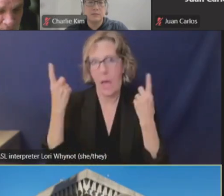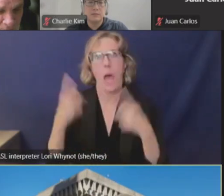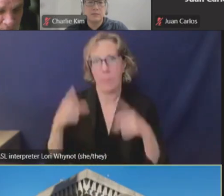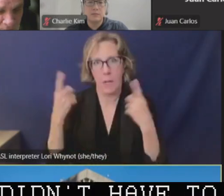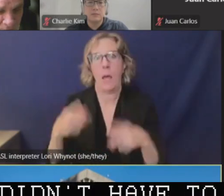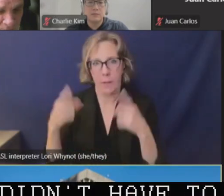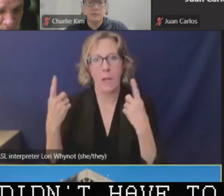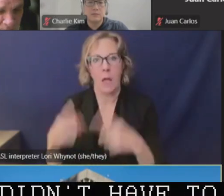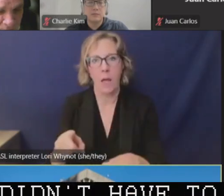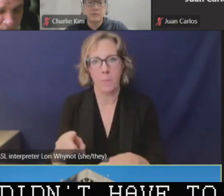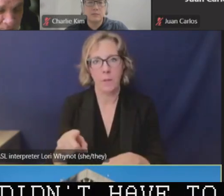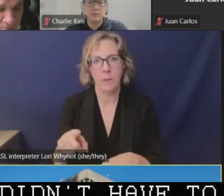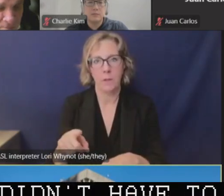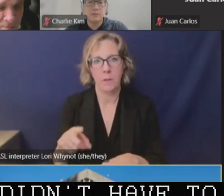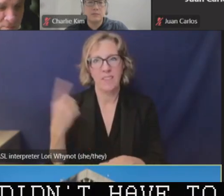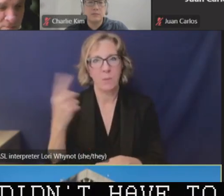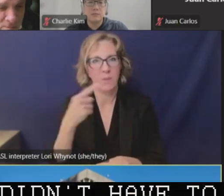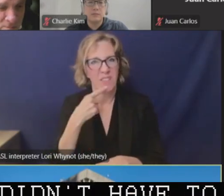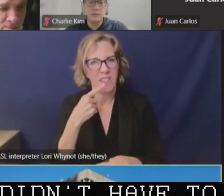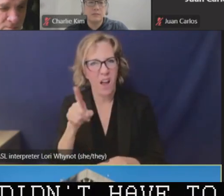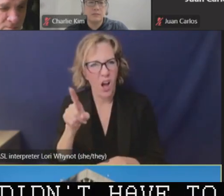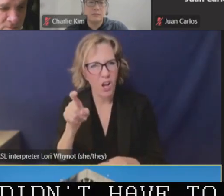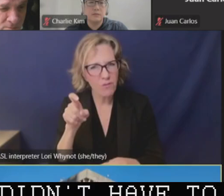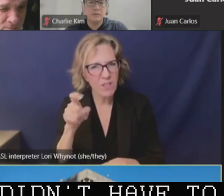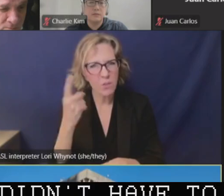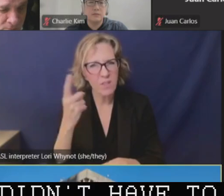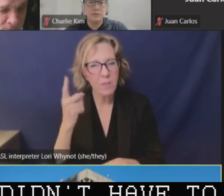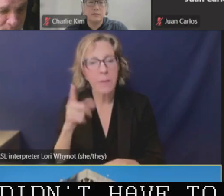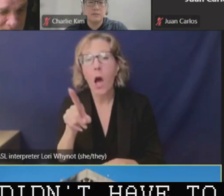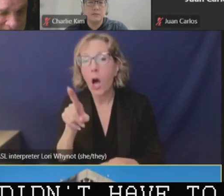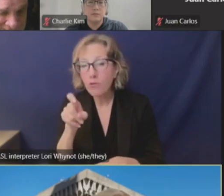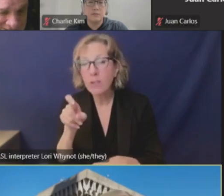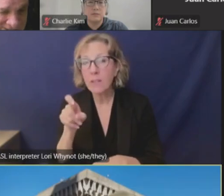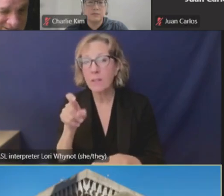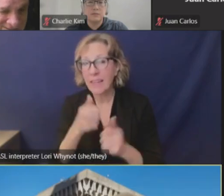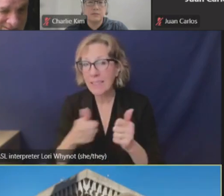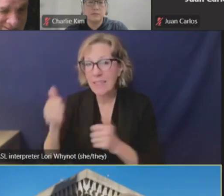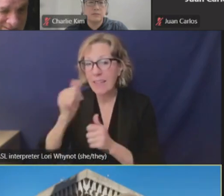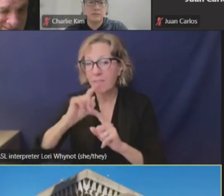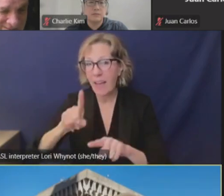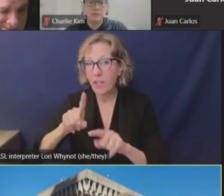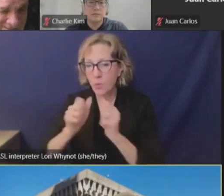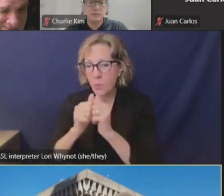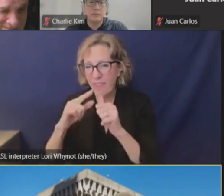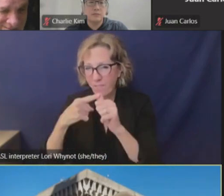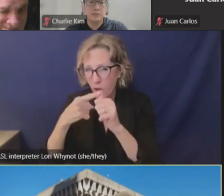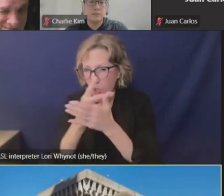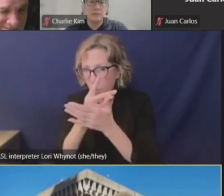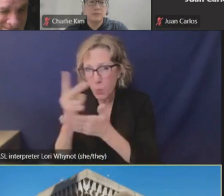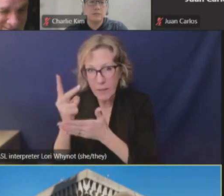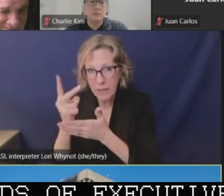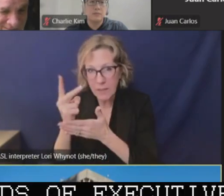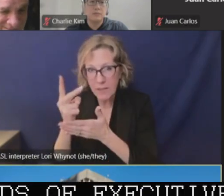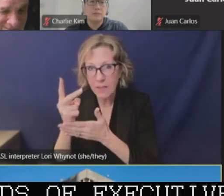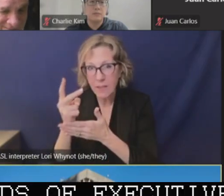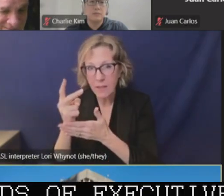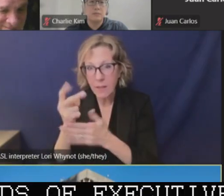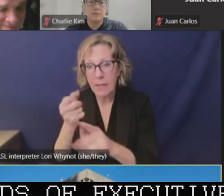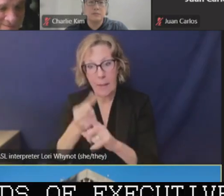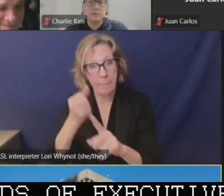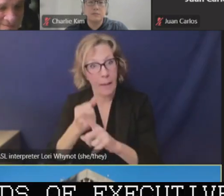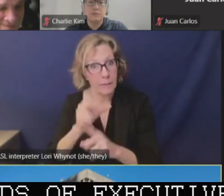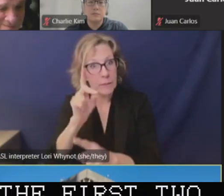executive actions taken in the first 2 or 3 weeks. impacting people with disabilities, among many other